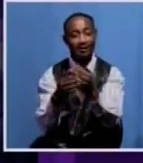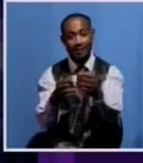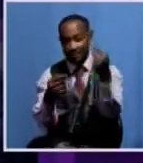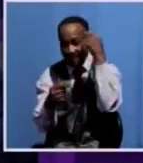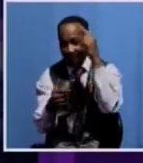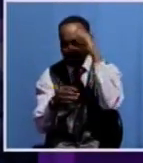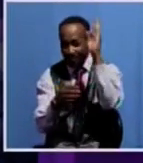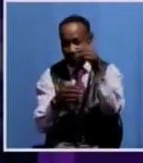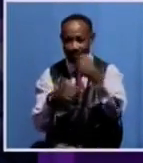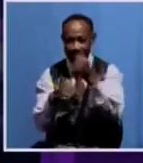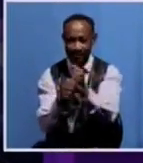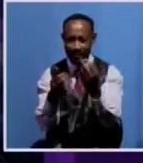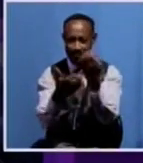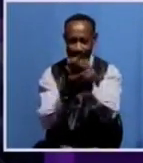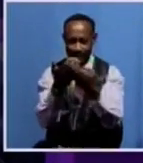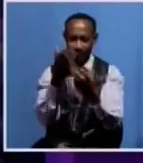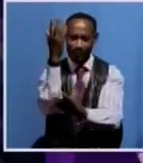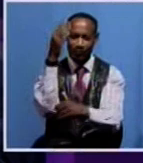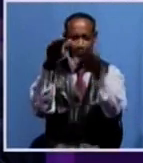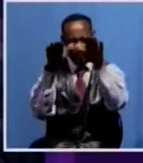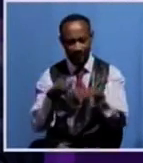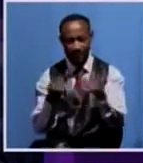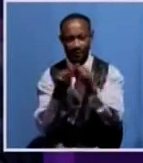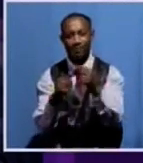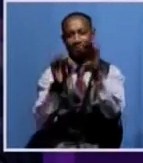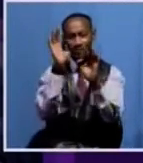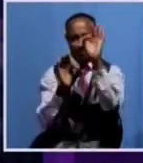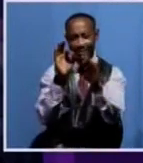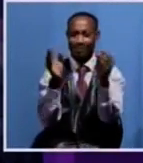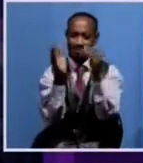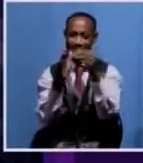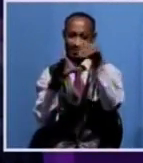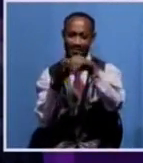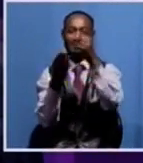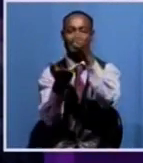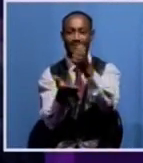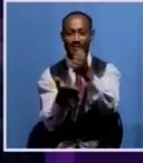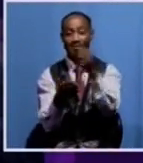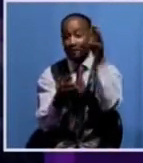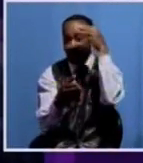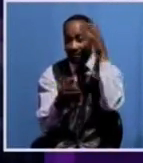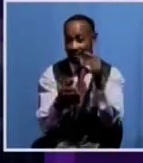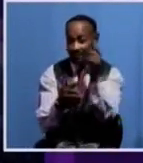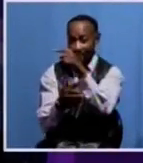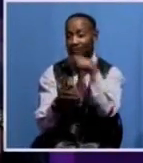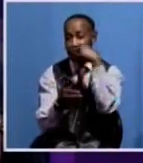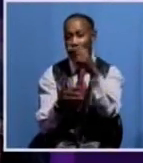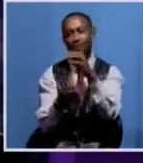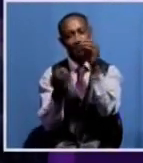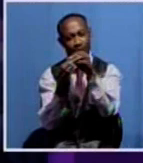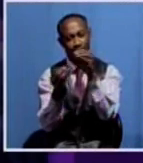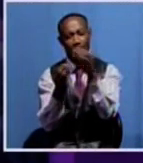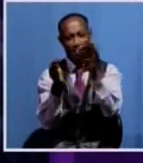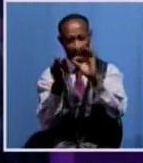ensure economic growth and poverty reduction with measures placed in the budget. The minister has made several important pronouncements,